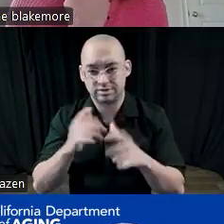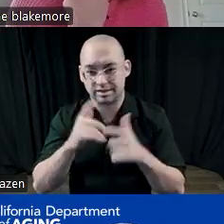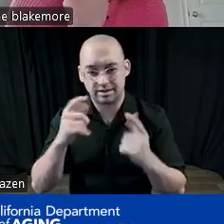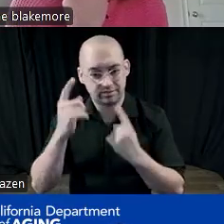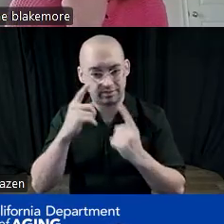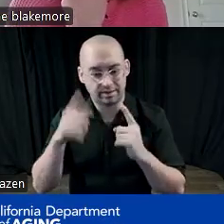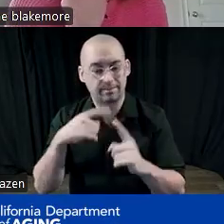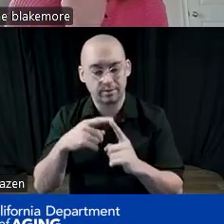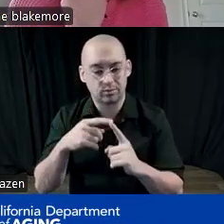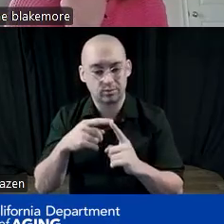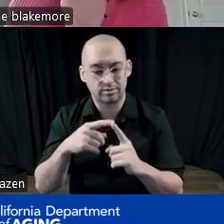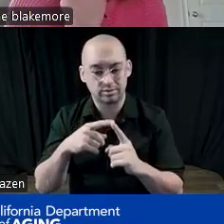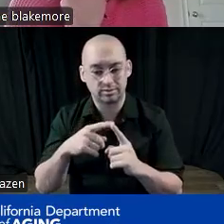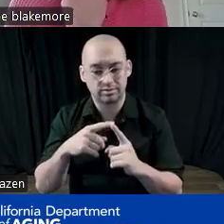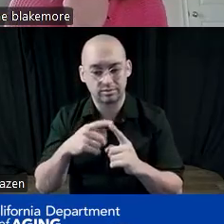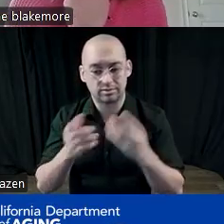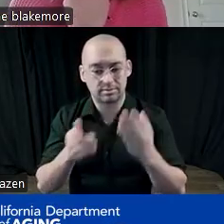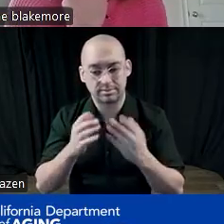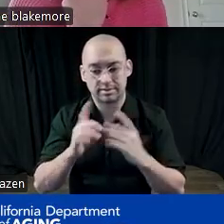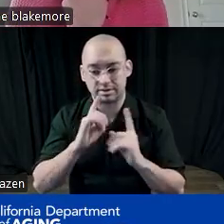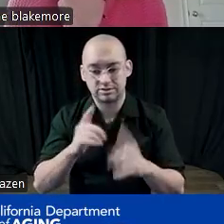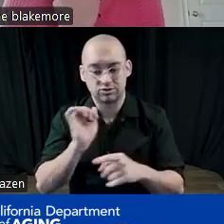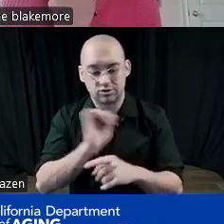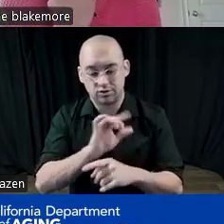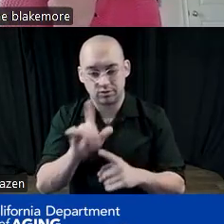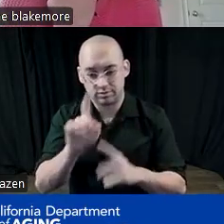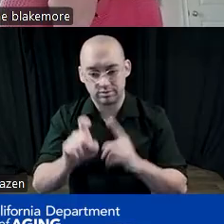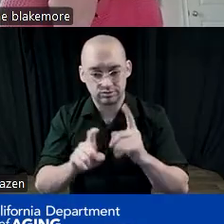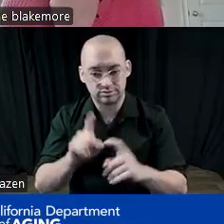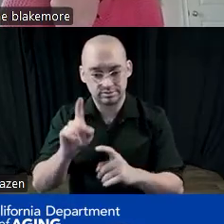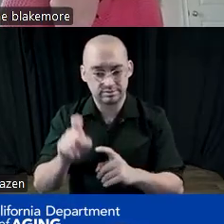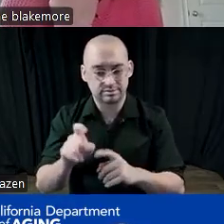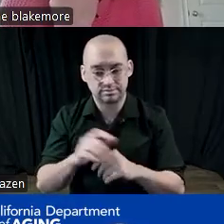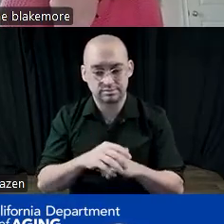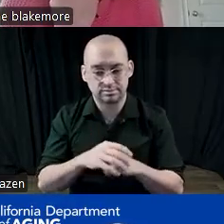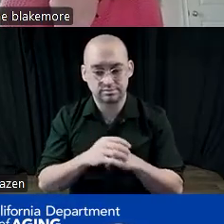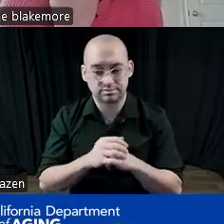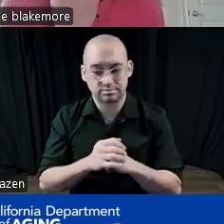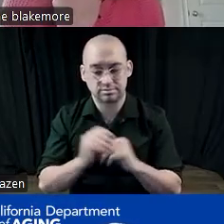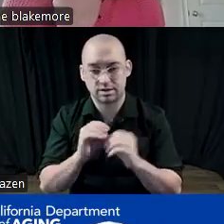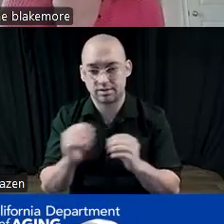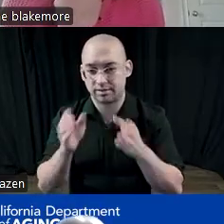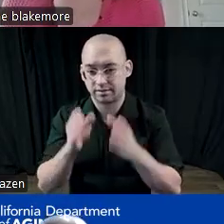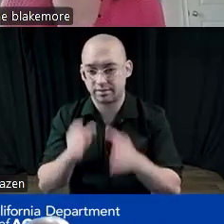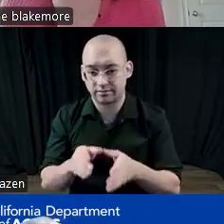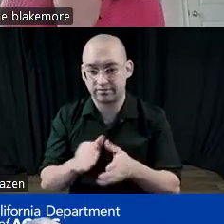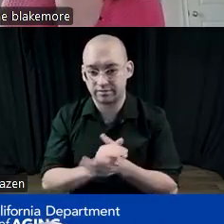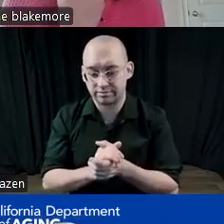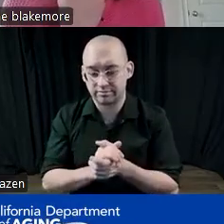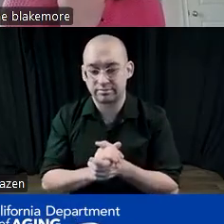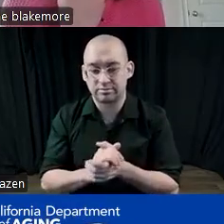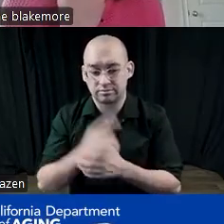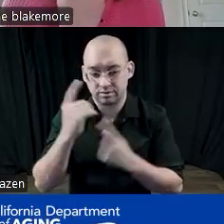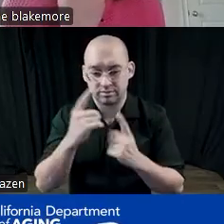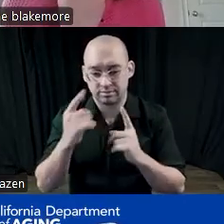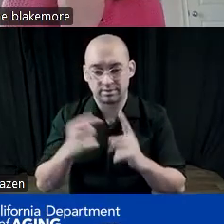about, and or maybe you've answered every question and there are nothing left to ponder.